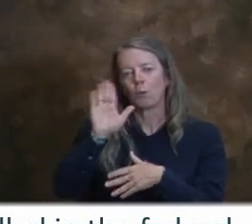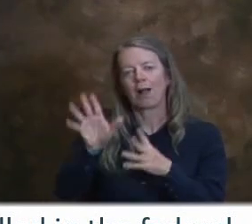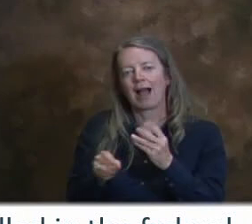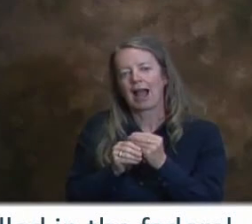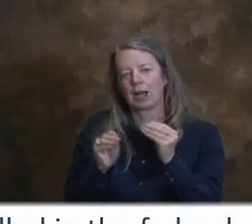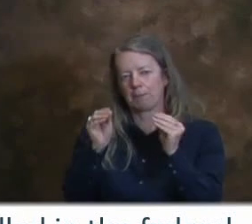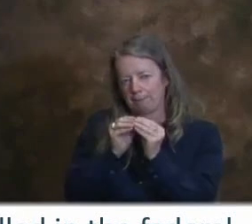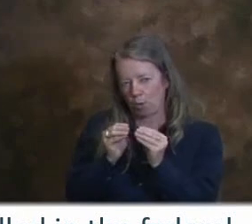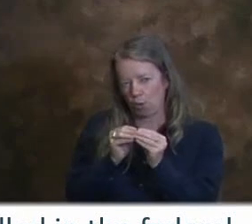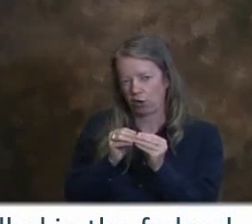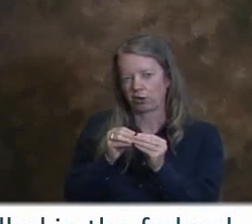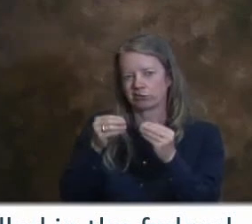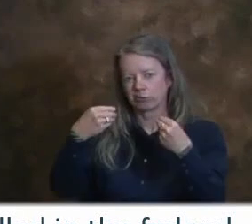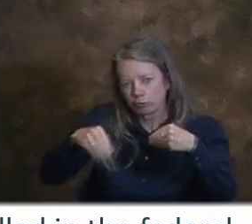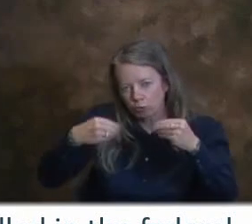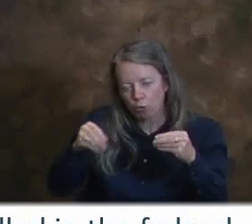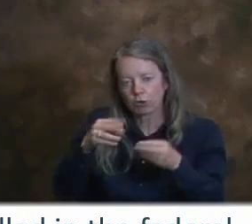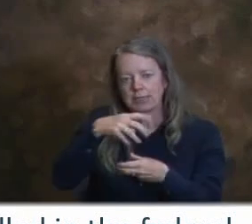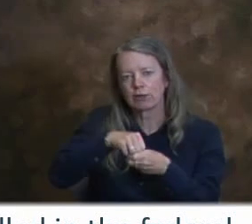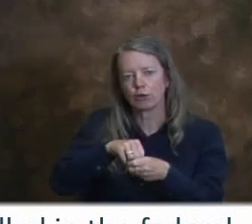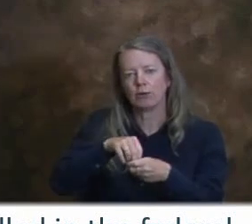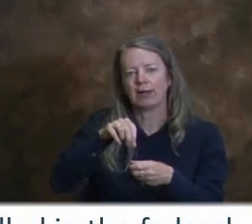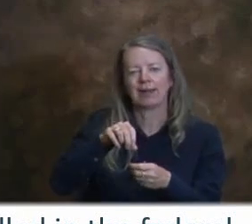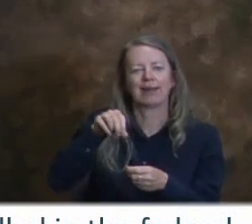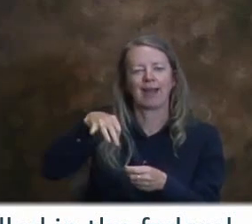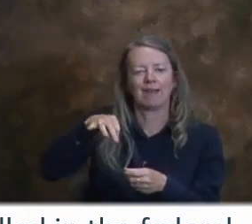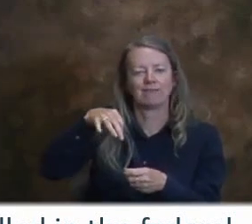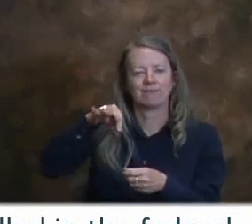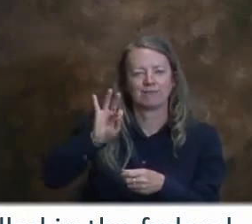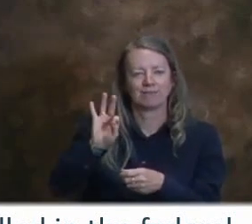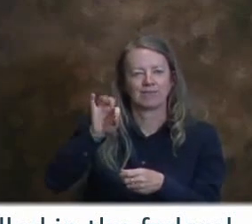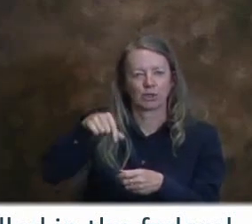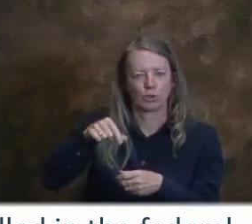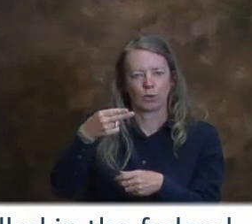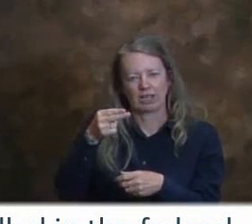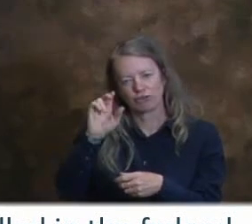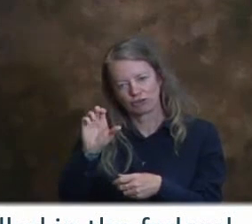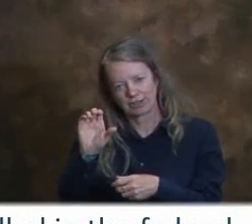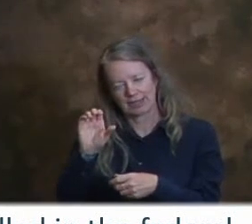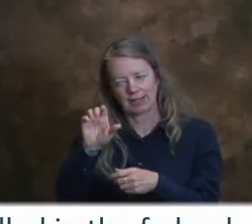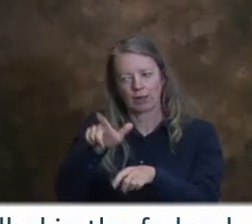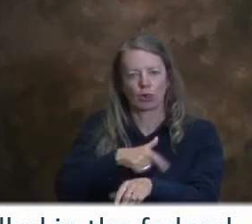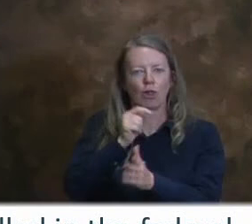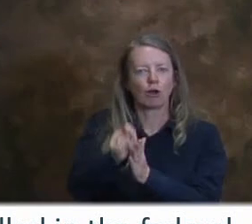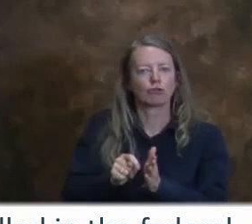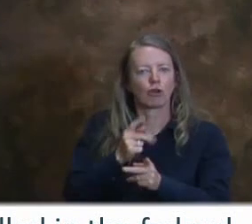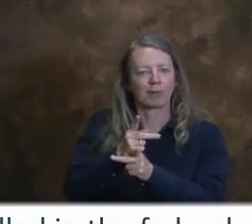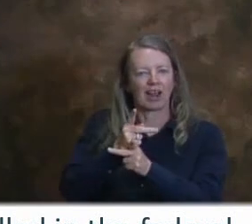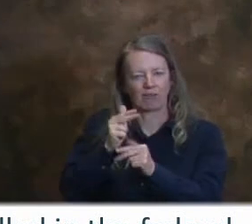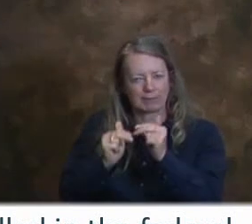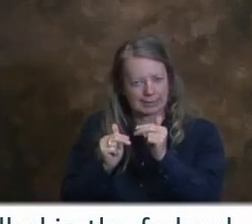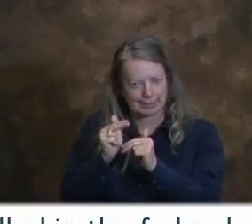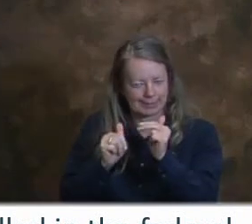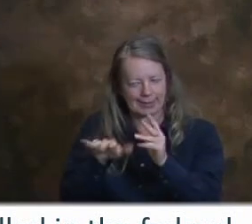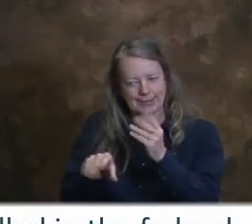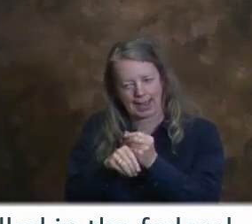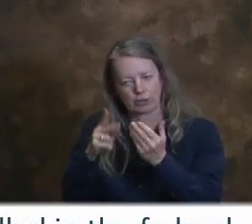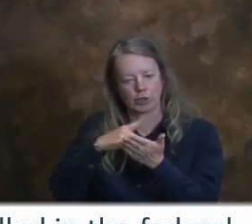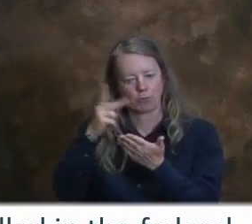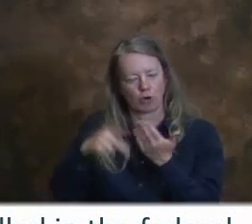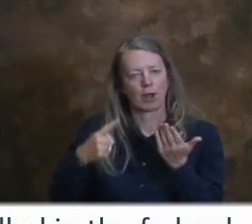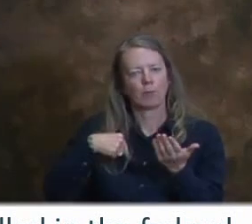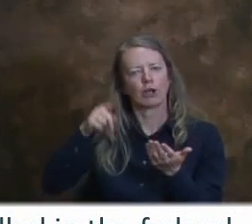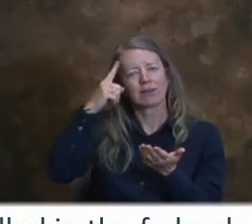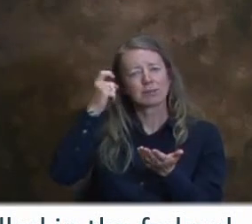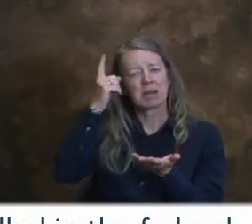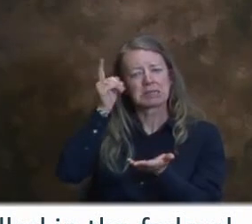including FQHCs and long-term care facilities, will be added to the program. By mid-March, we anticipate that a site